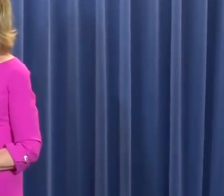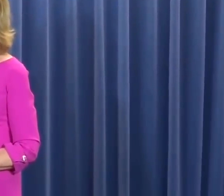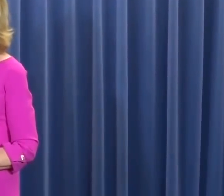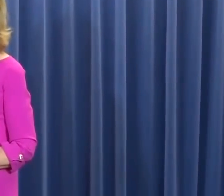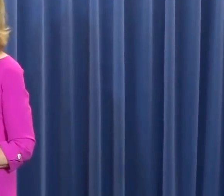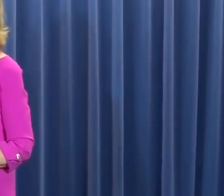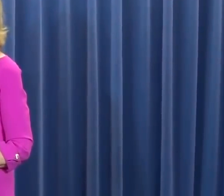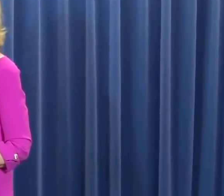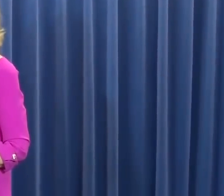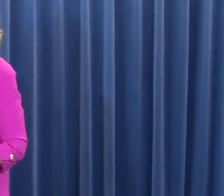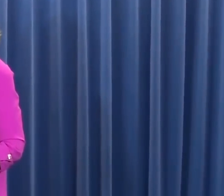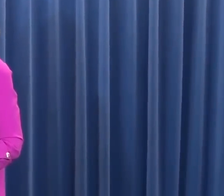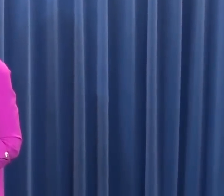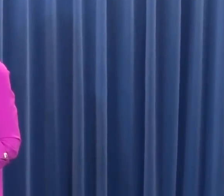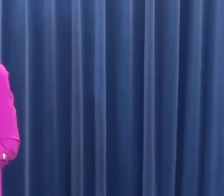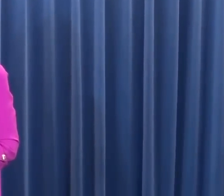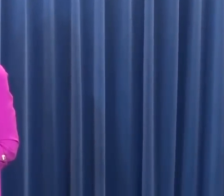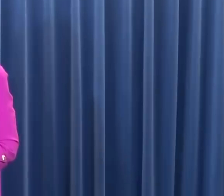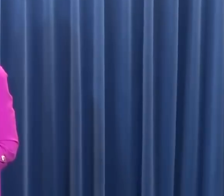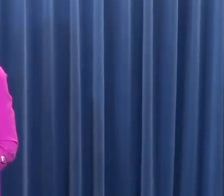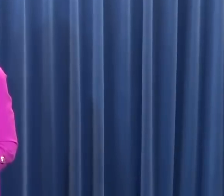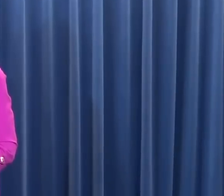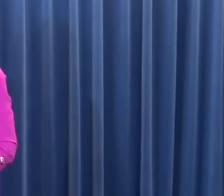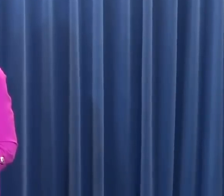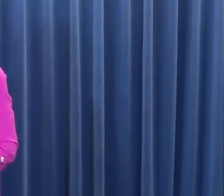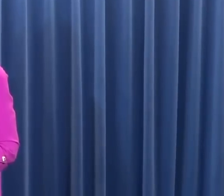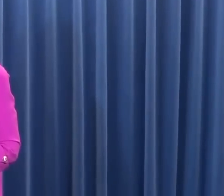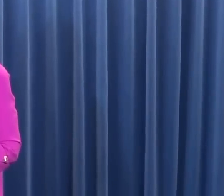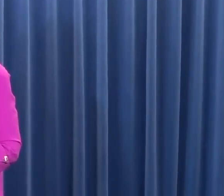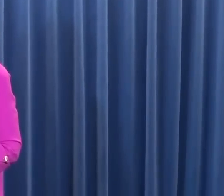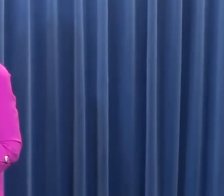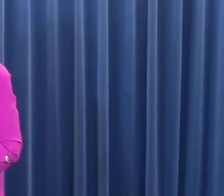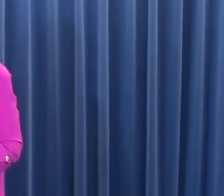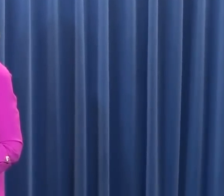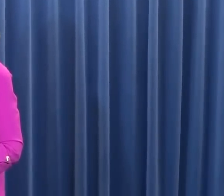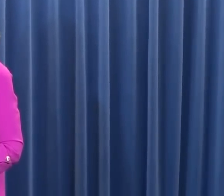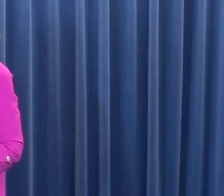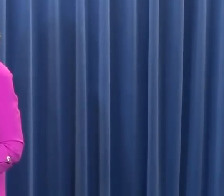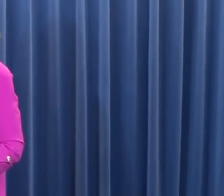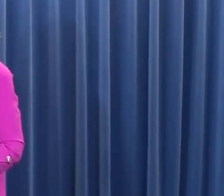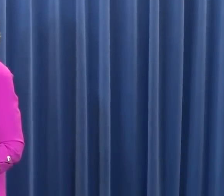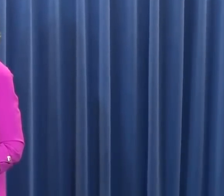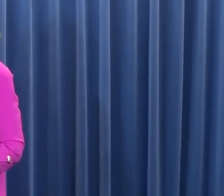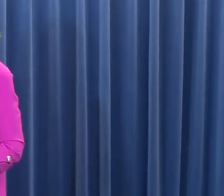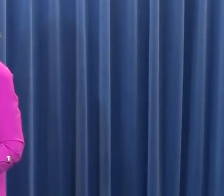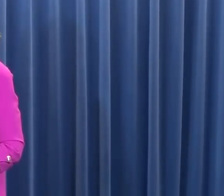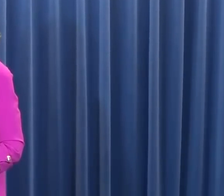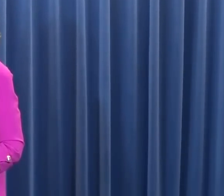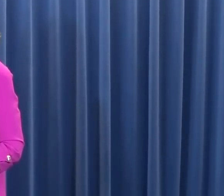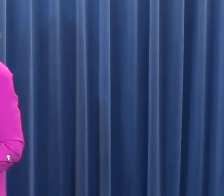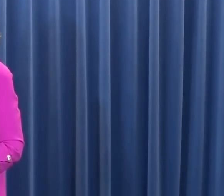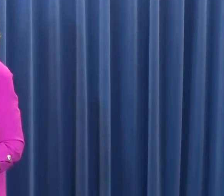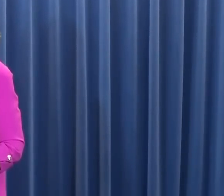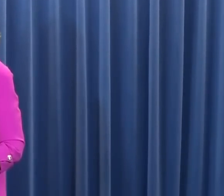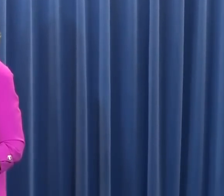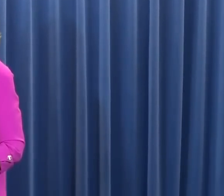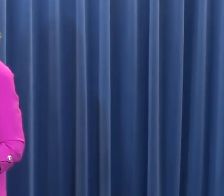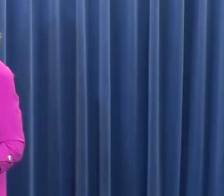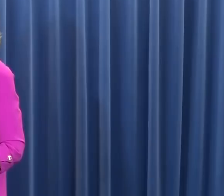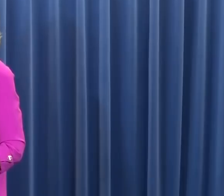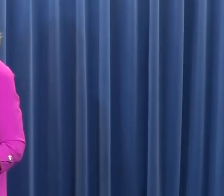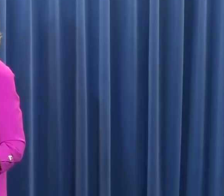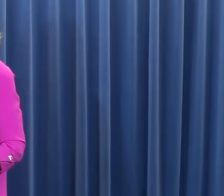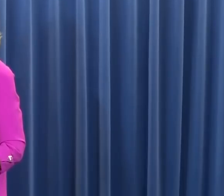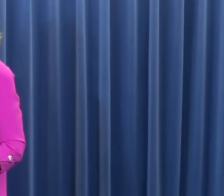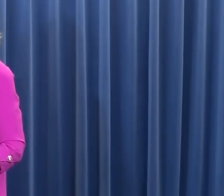also the Greene County Coroner. We also want to thank Sharice Mashika, a nurse manager at